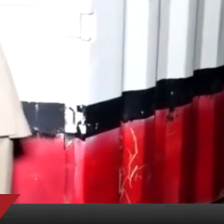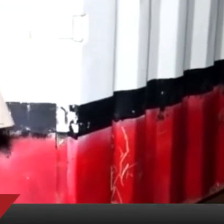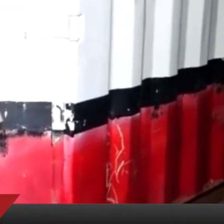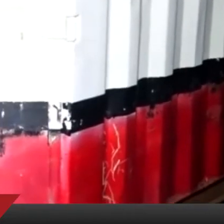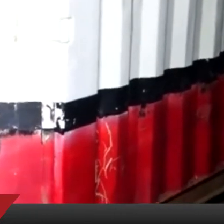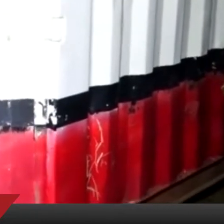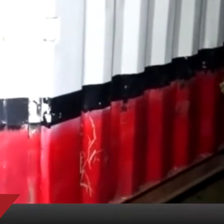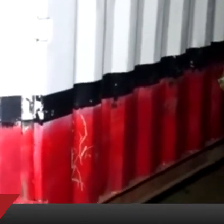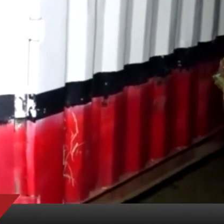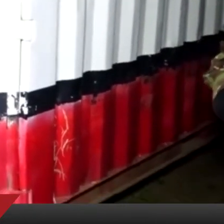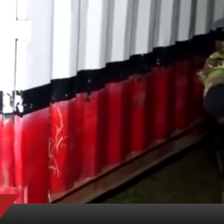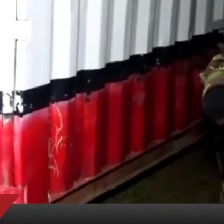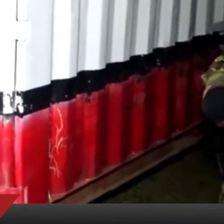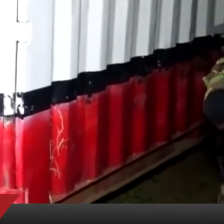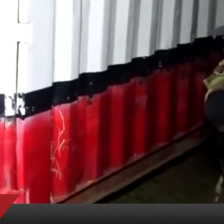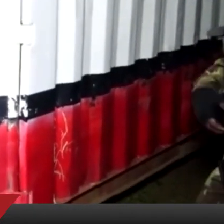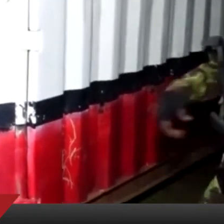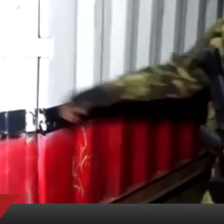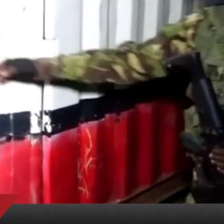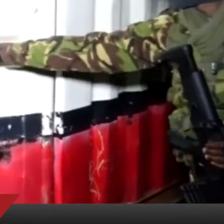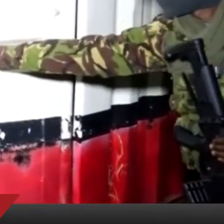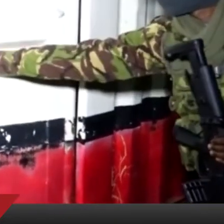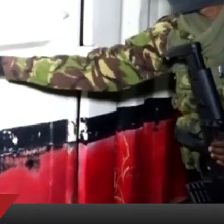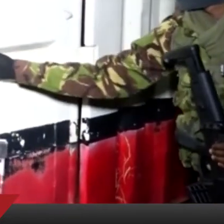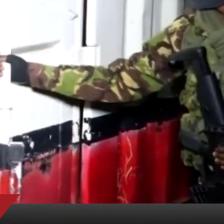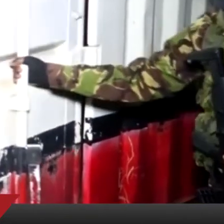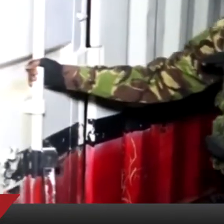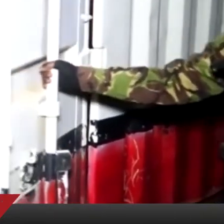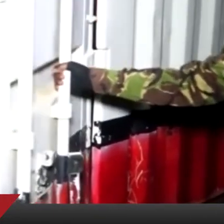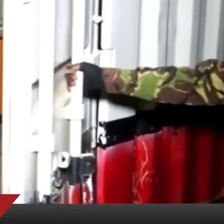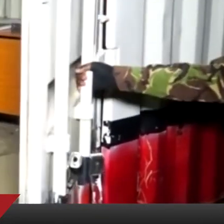Faith Ndeto, Undugu TV.